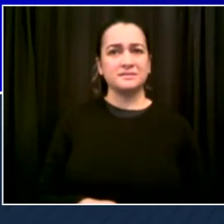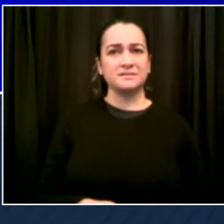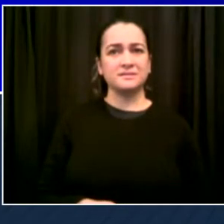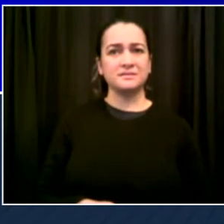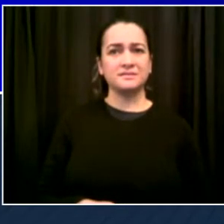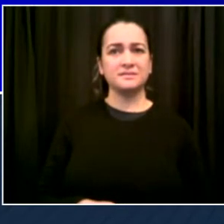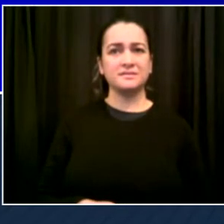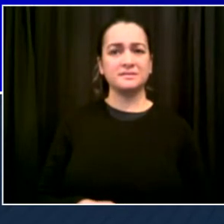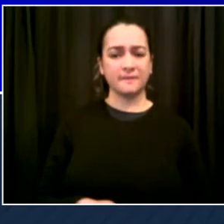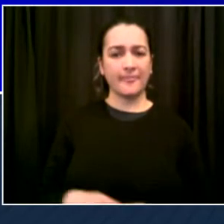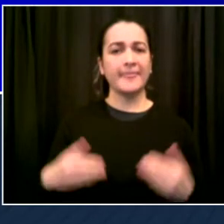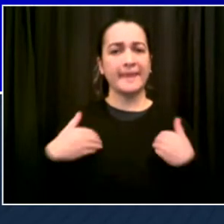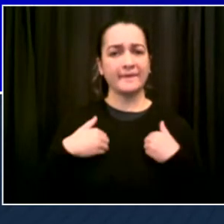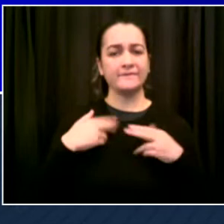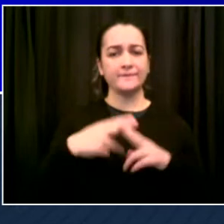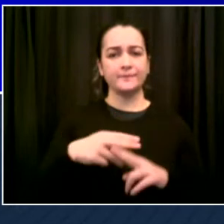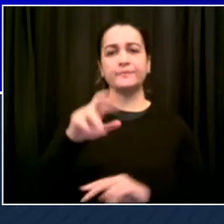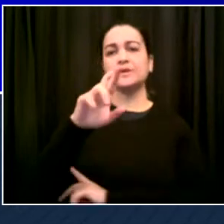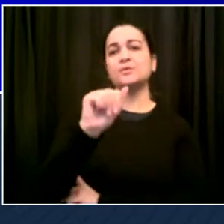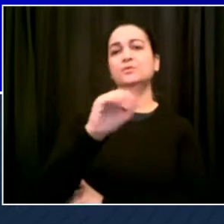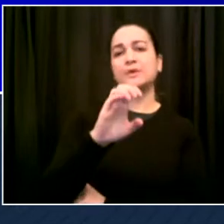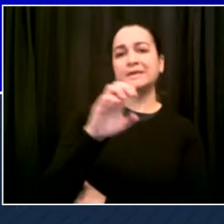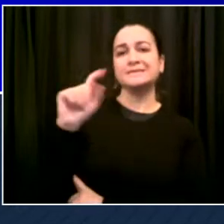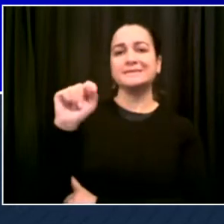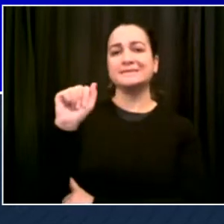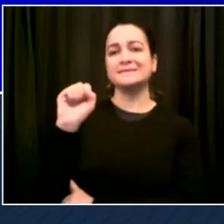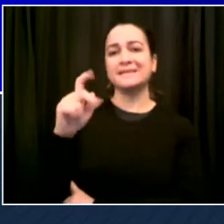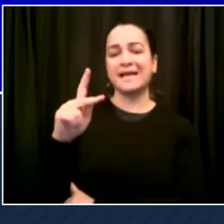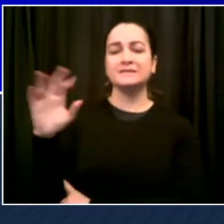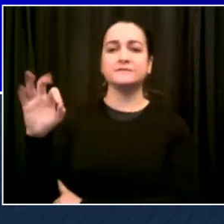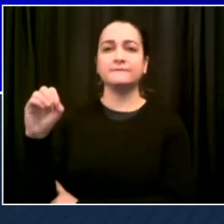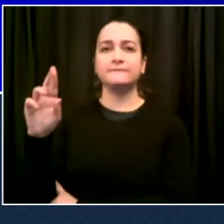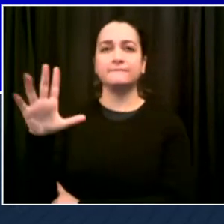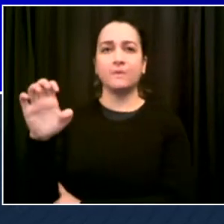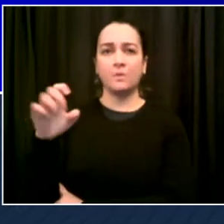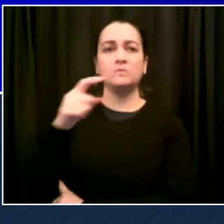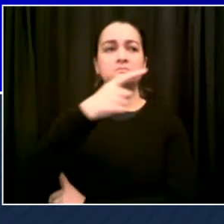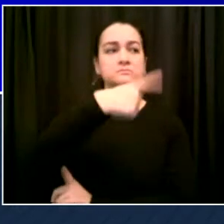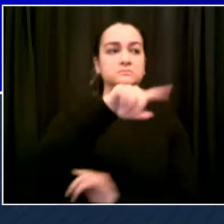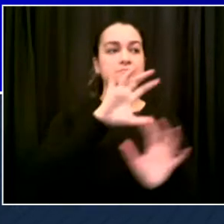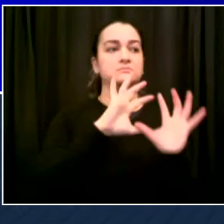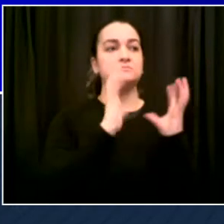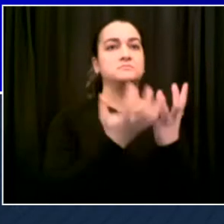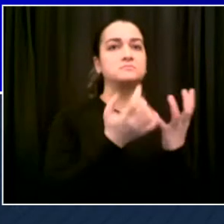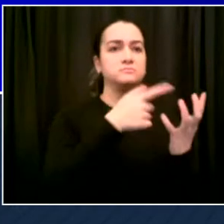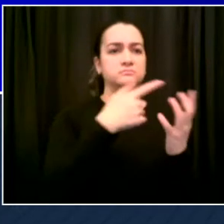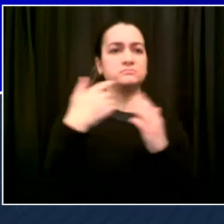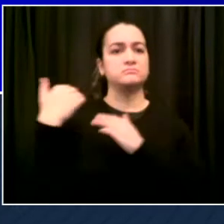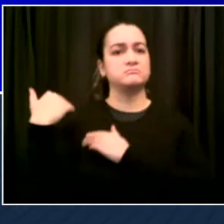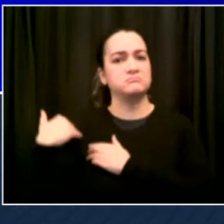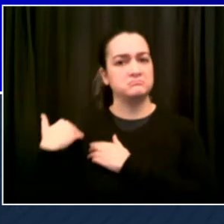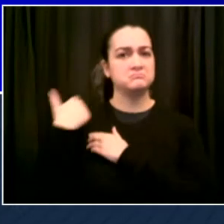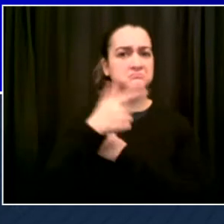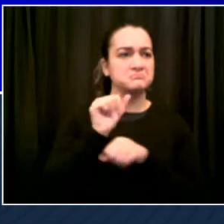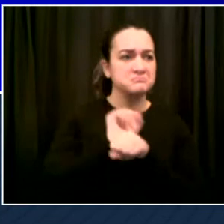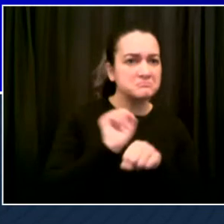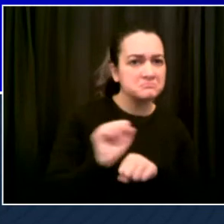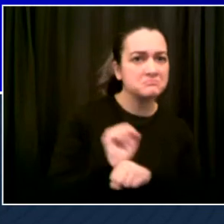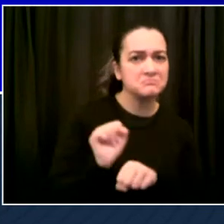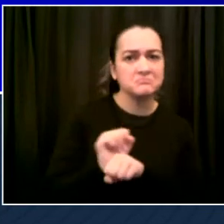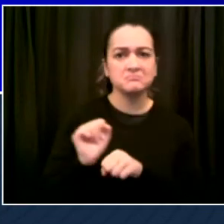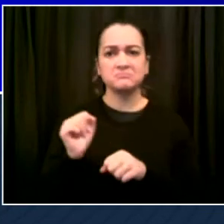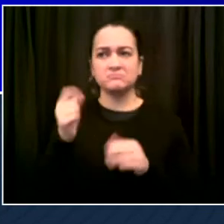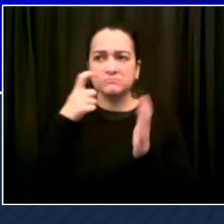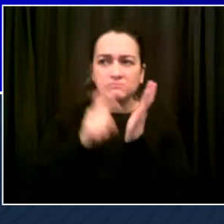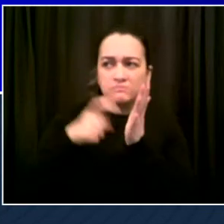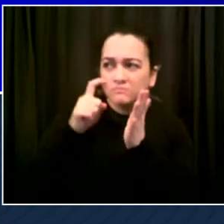to do something differently and leave behind the broken reality of the past. Obviously, an amazing year because for the first time